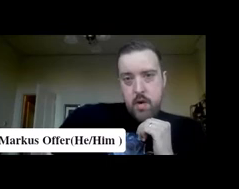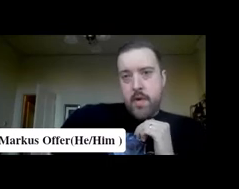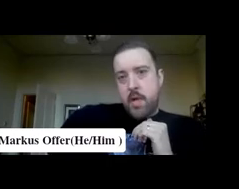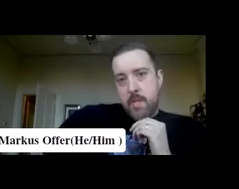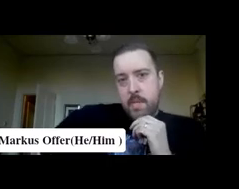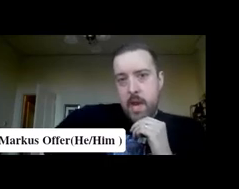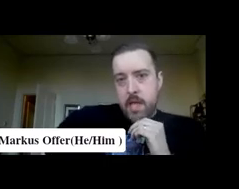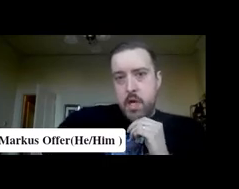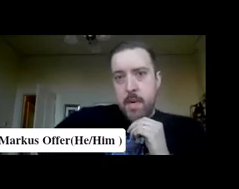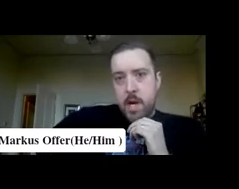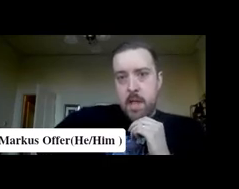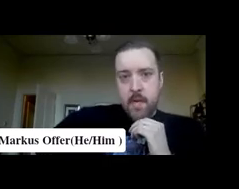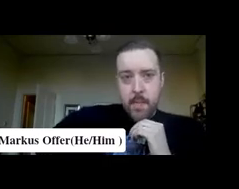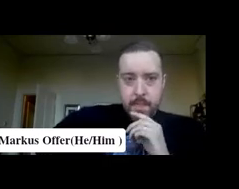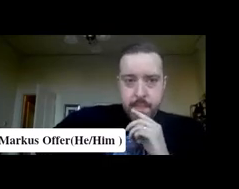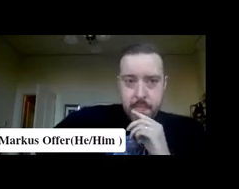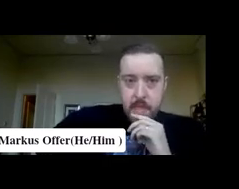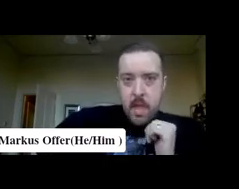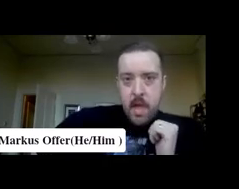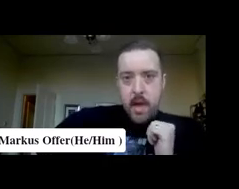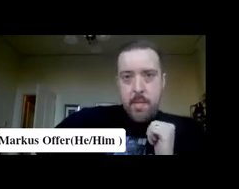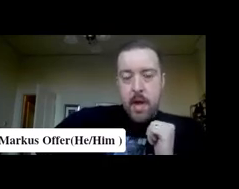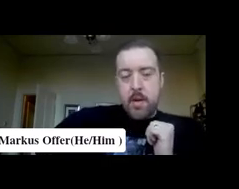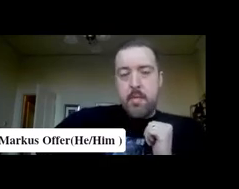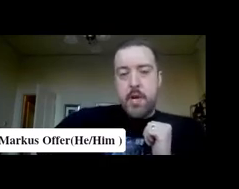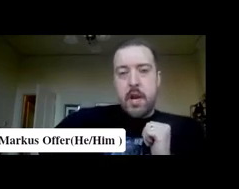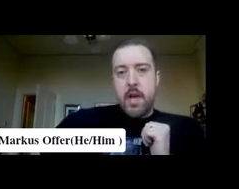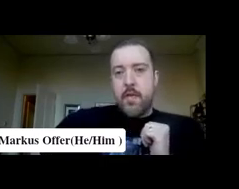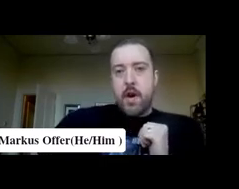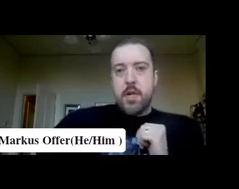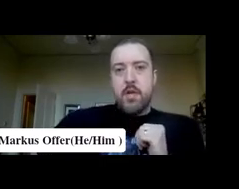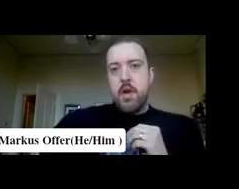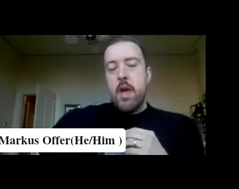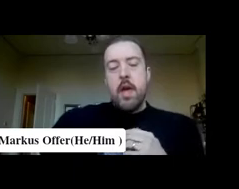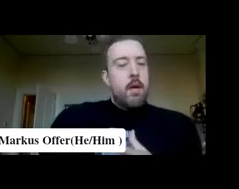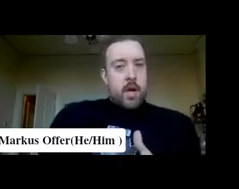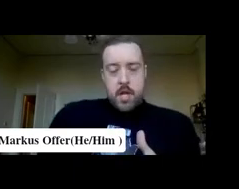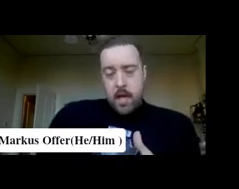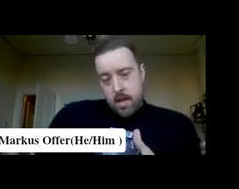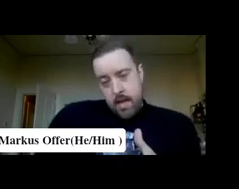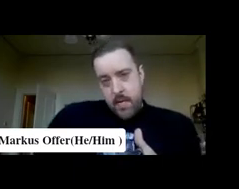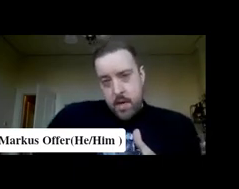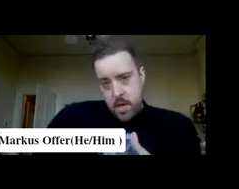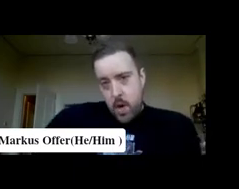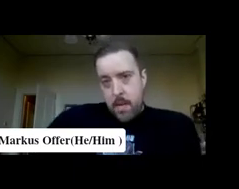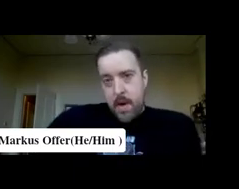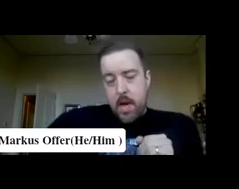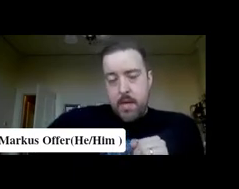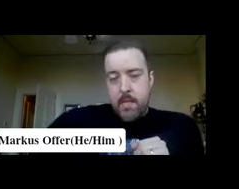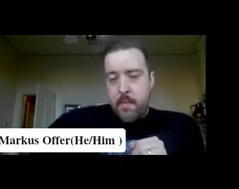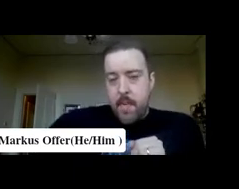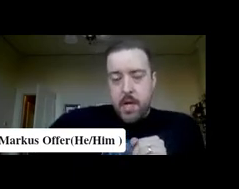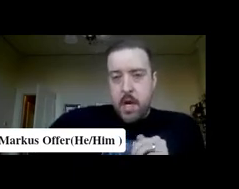learners over a 12-month period and 2 management level. And we generated referrals through, much like everyone else is talking